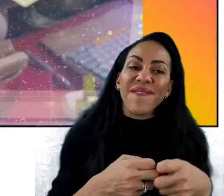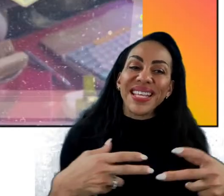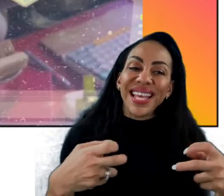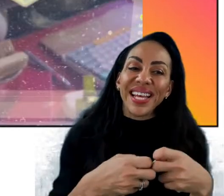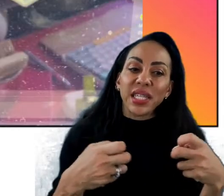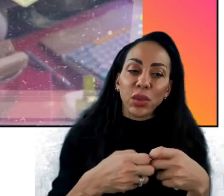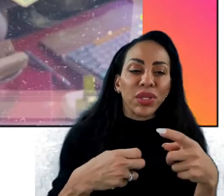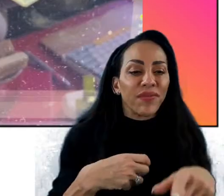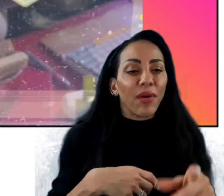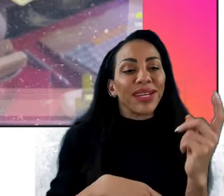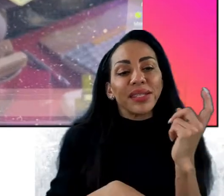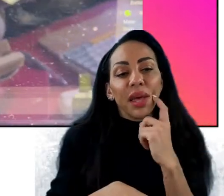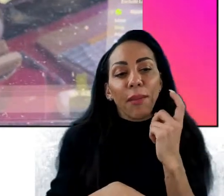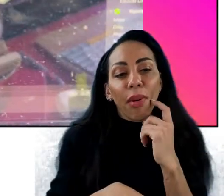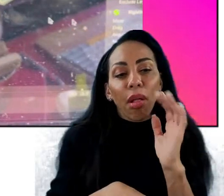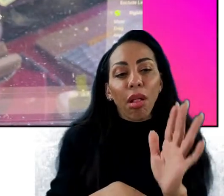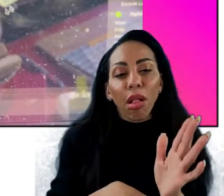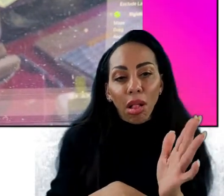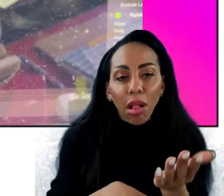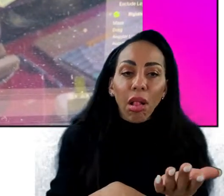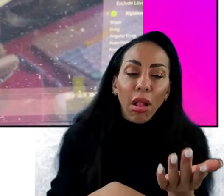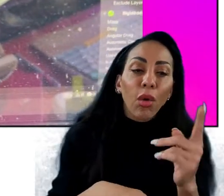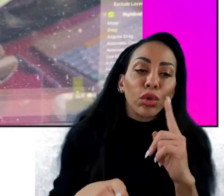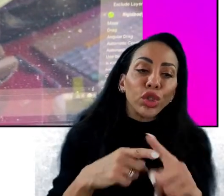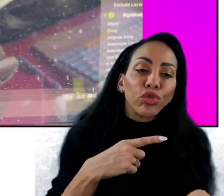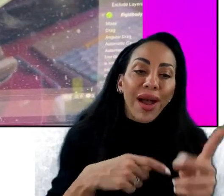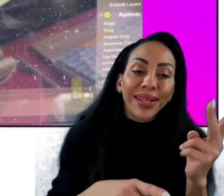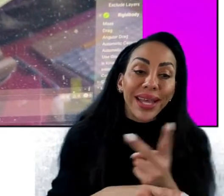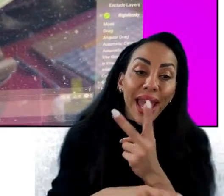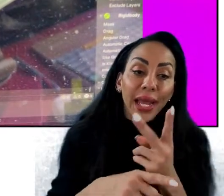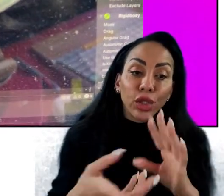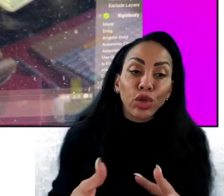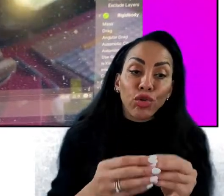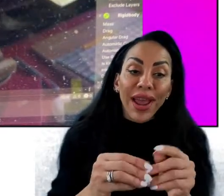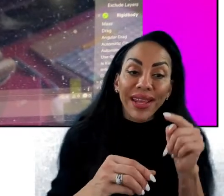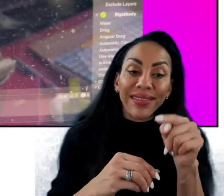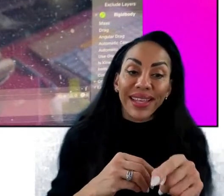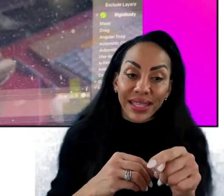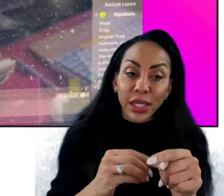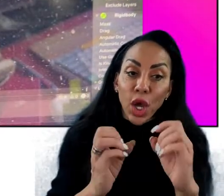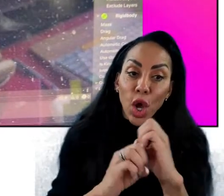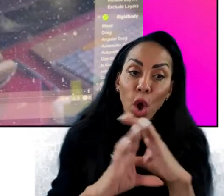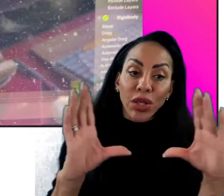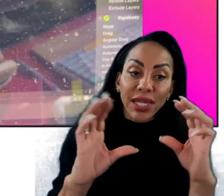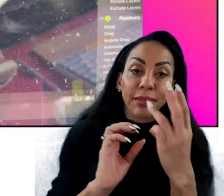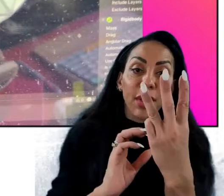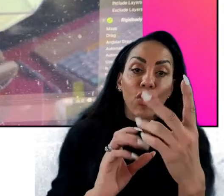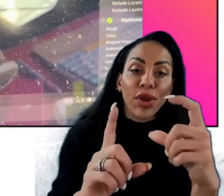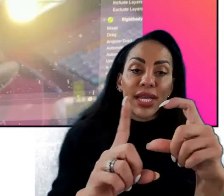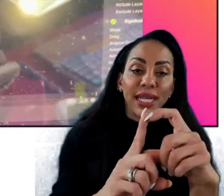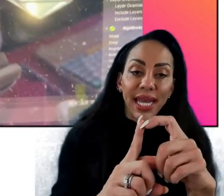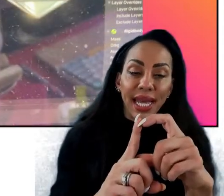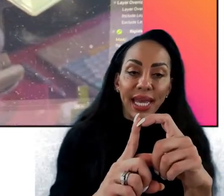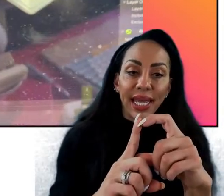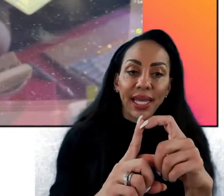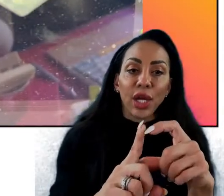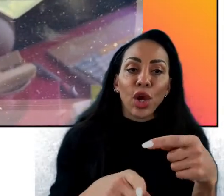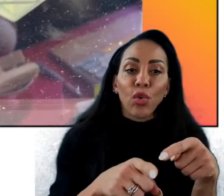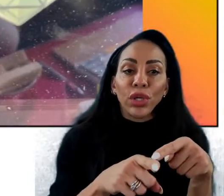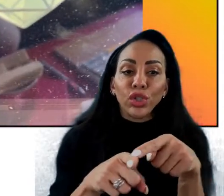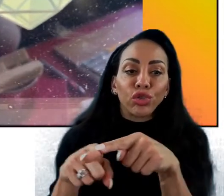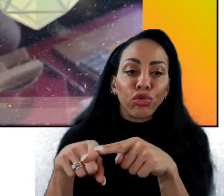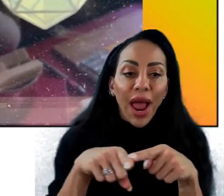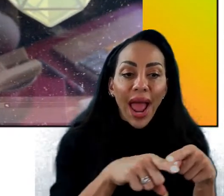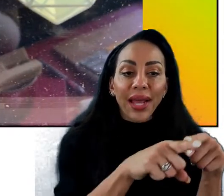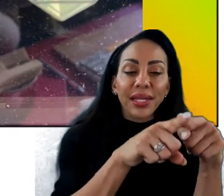appeal. So we tried again in 3D. So this time we trapped the balls in a three-dimensional shape instead